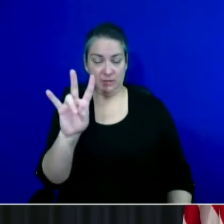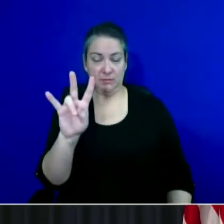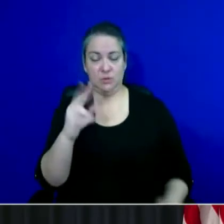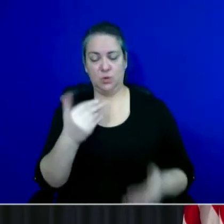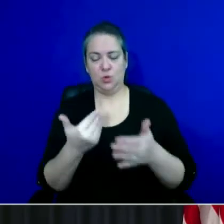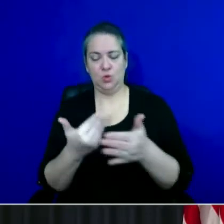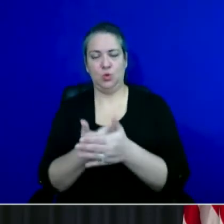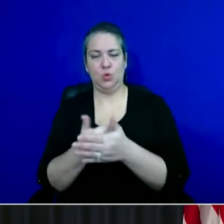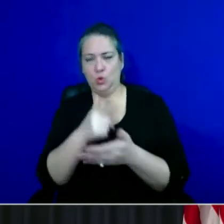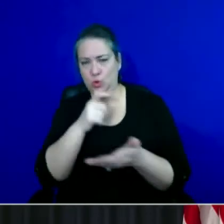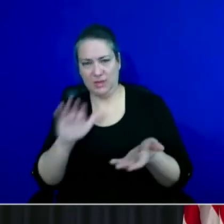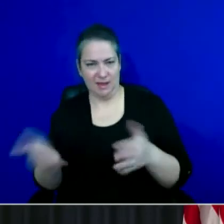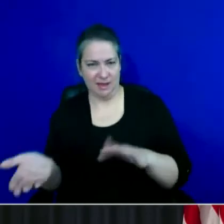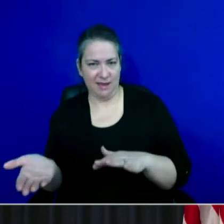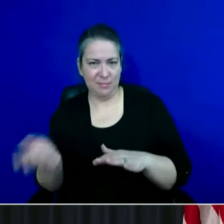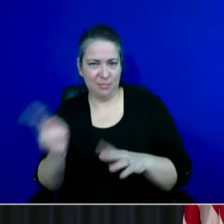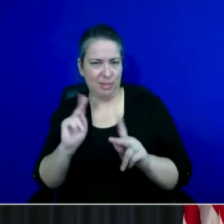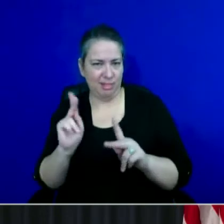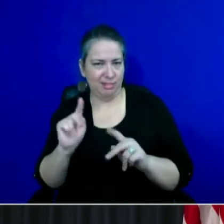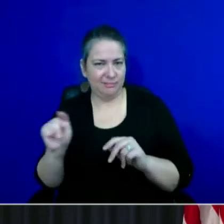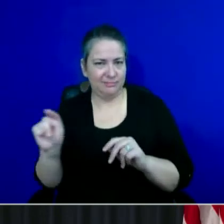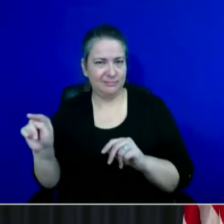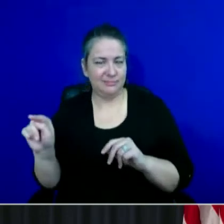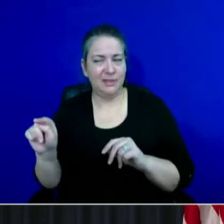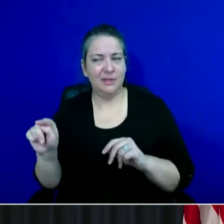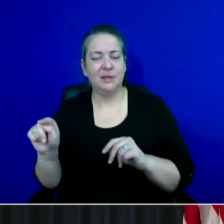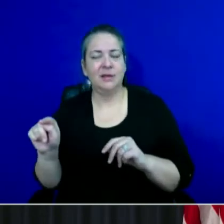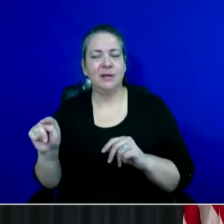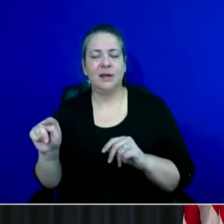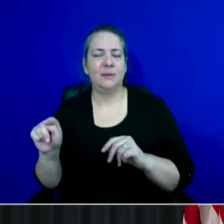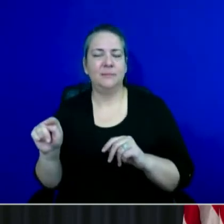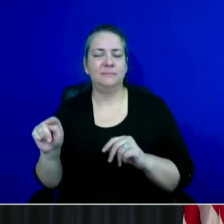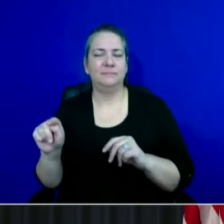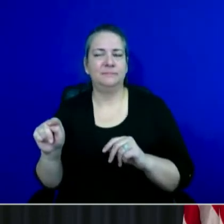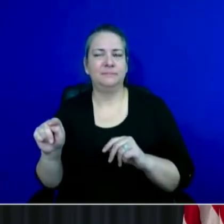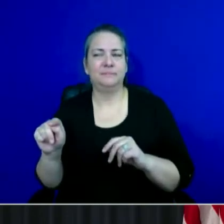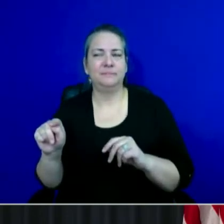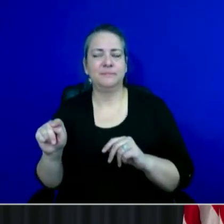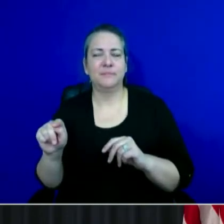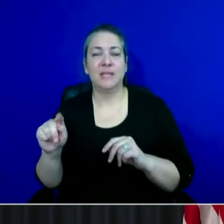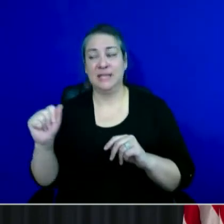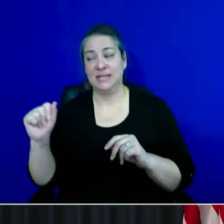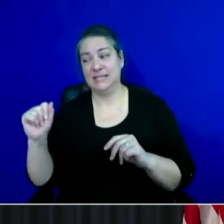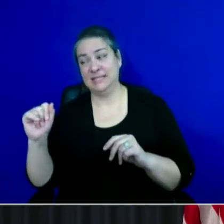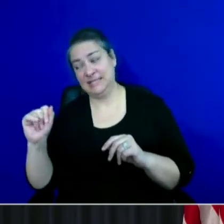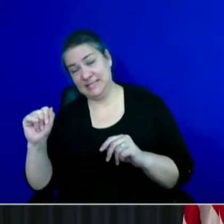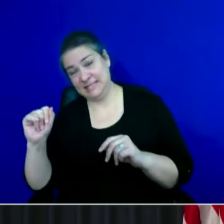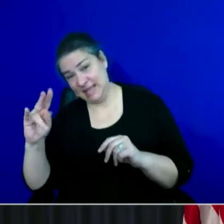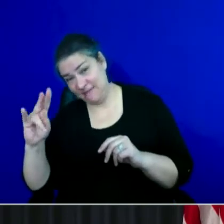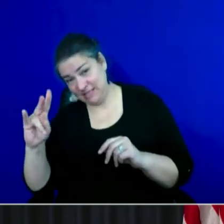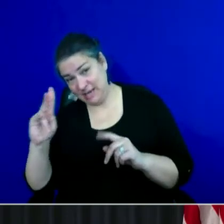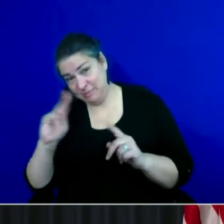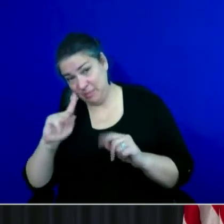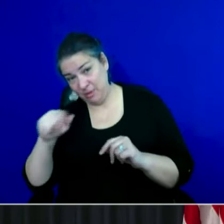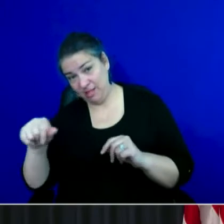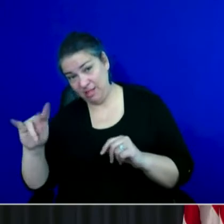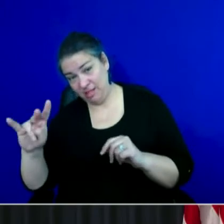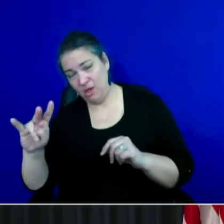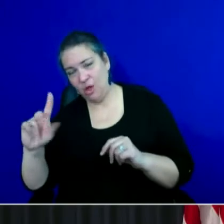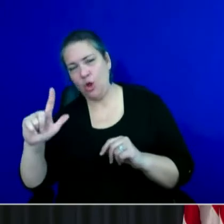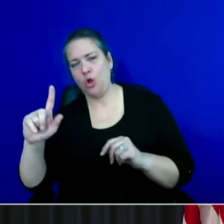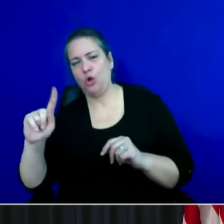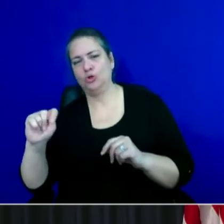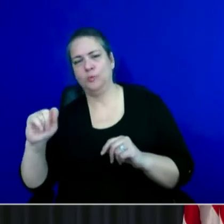deaths. If there is a bright spot, only 17 of them are long-term care residents. Remember,